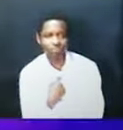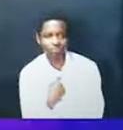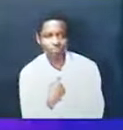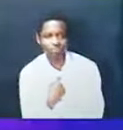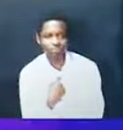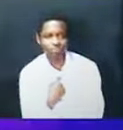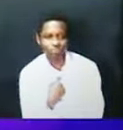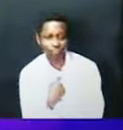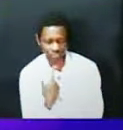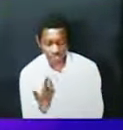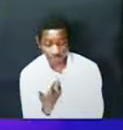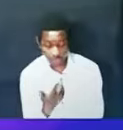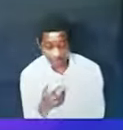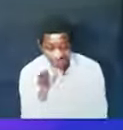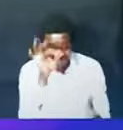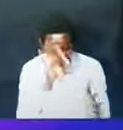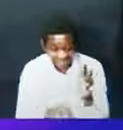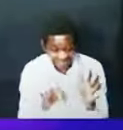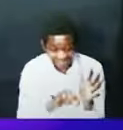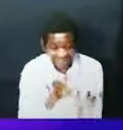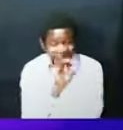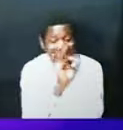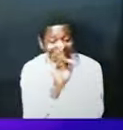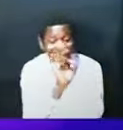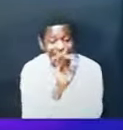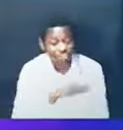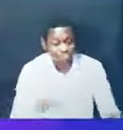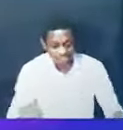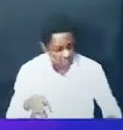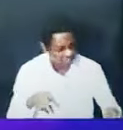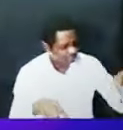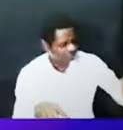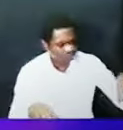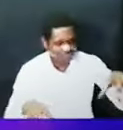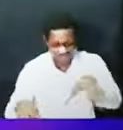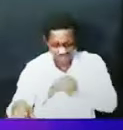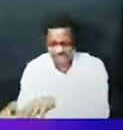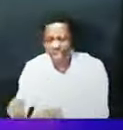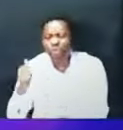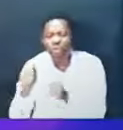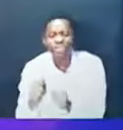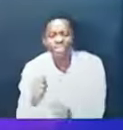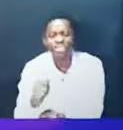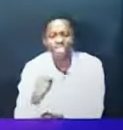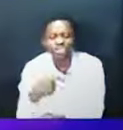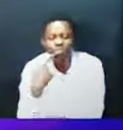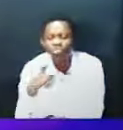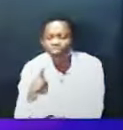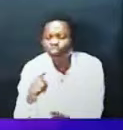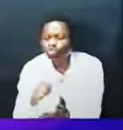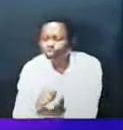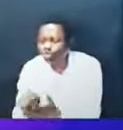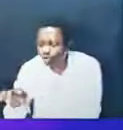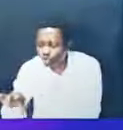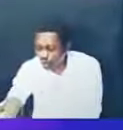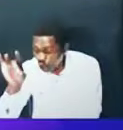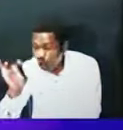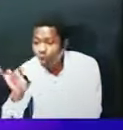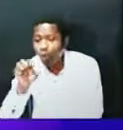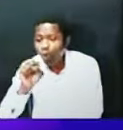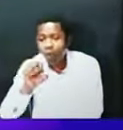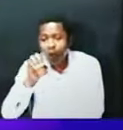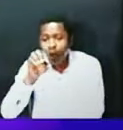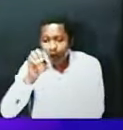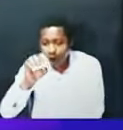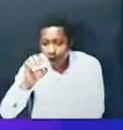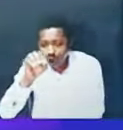this message about? Na oja emma wotwe na wo mu wan asemi efa ne ho. Most of us are aware